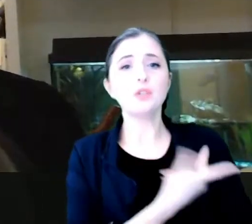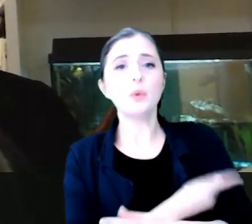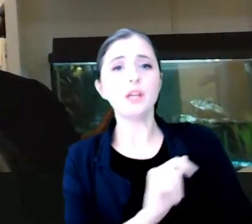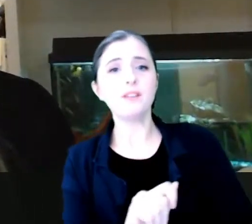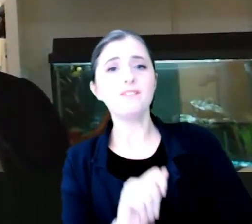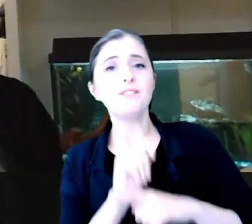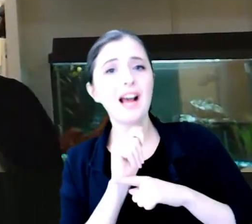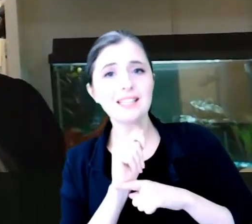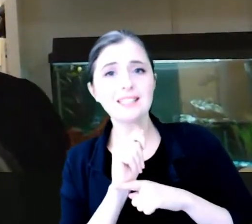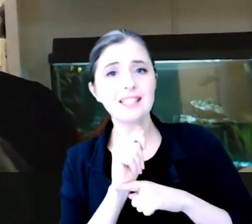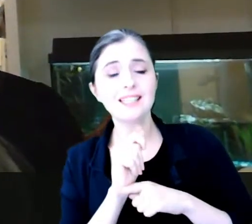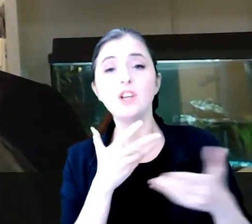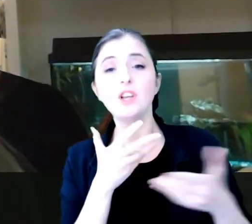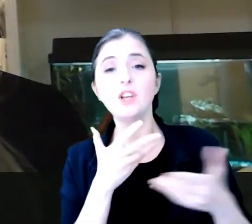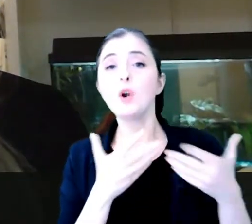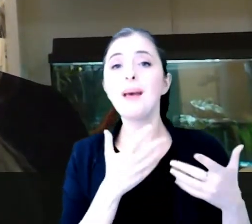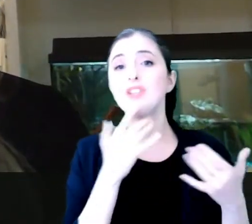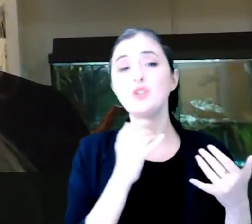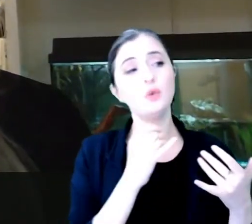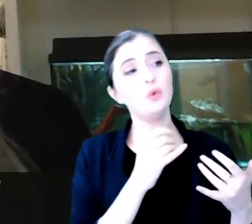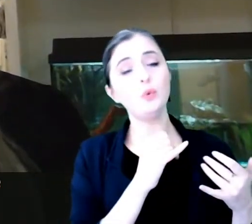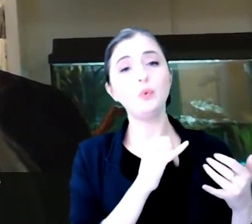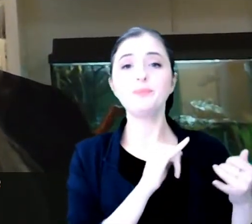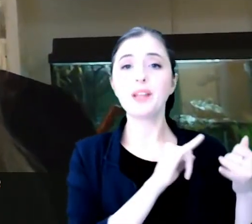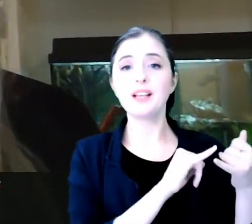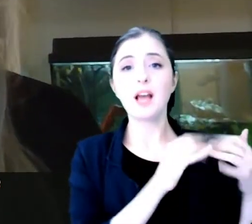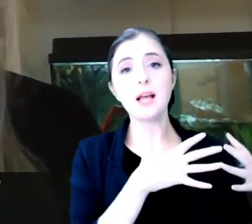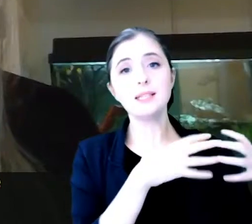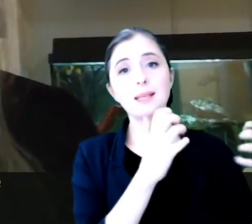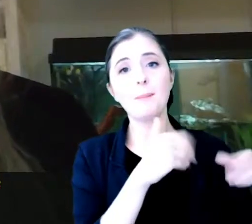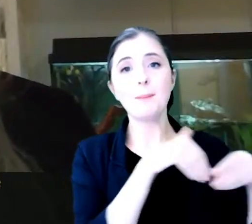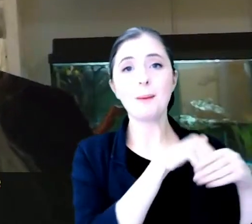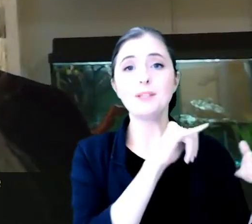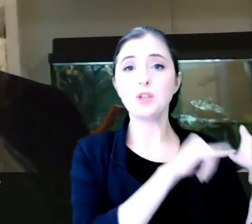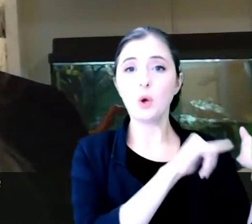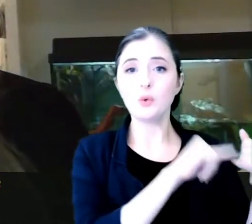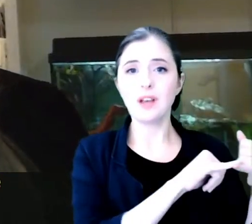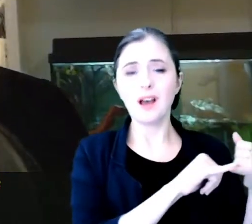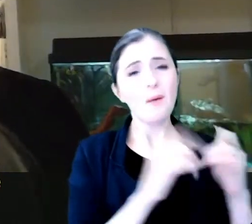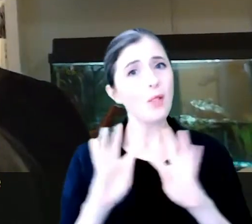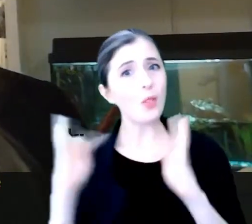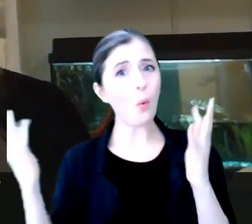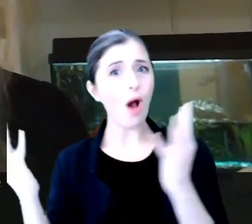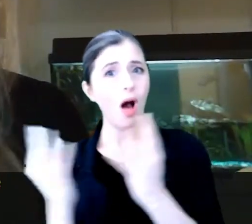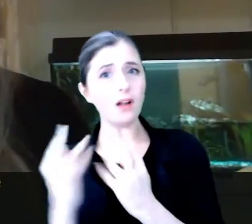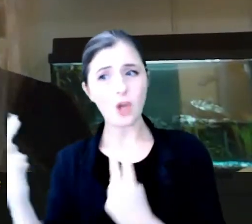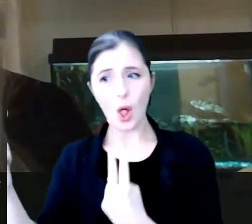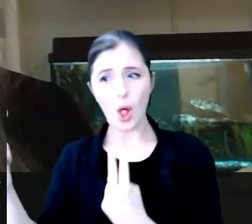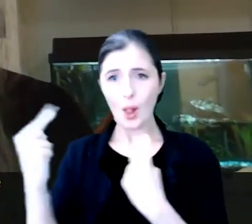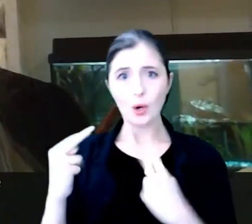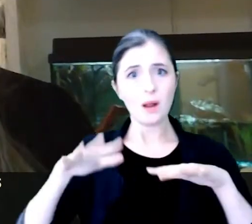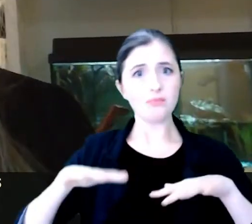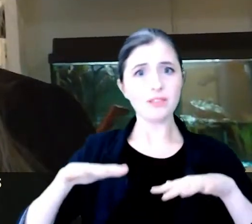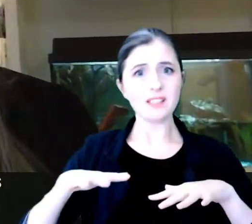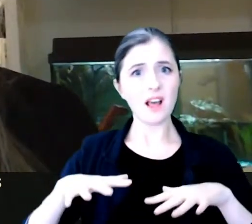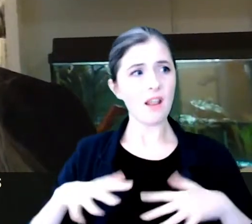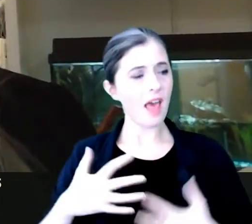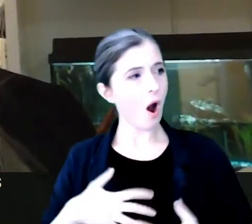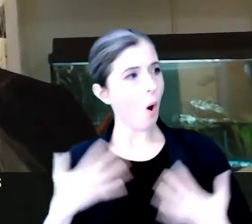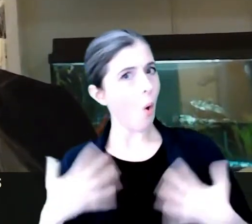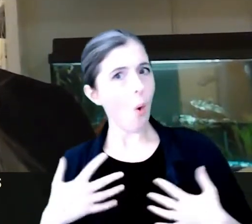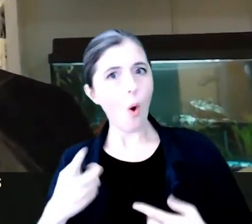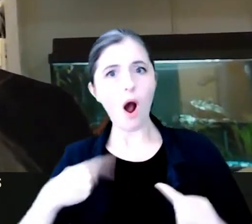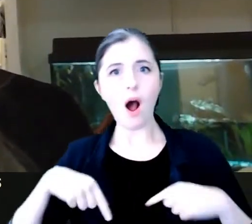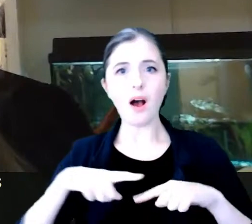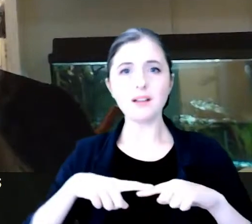the envy of the world with the way we have carried on with vaccines in this country. You have spent your life complaining